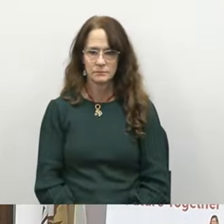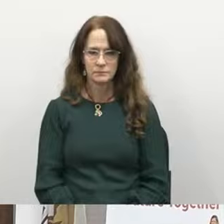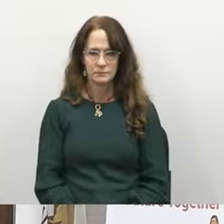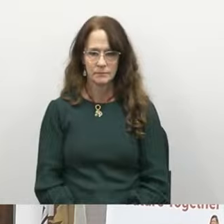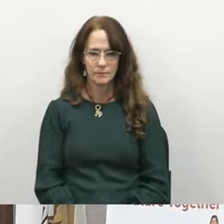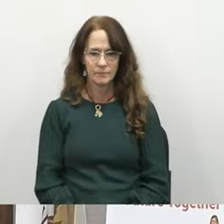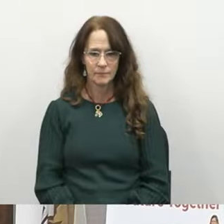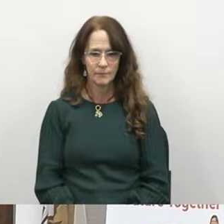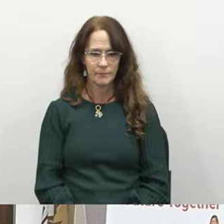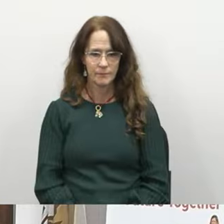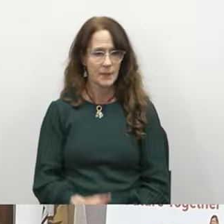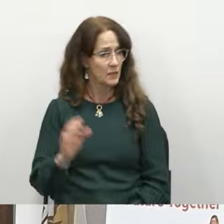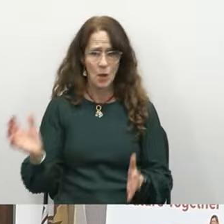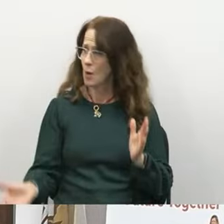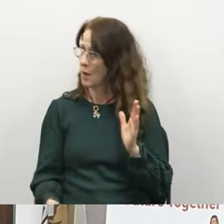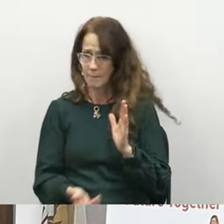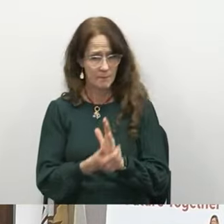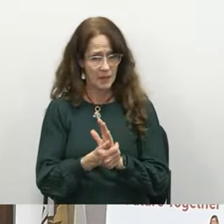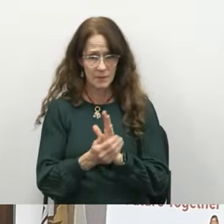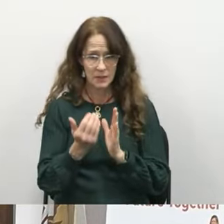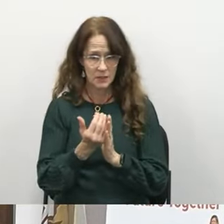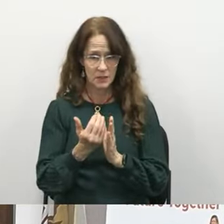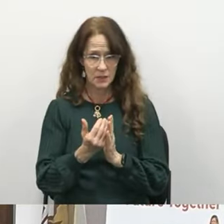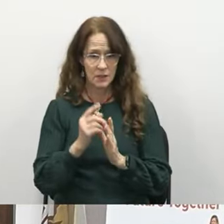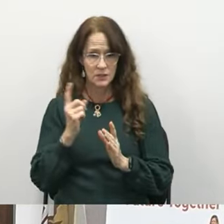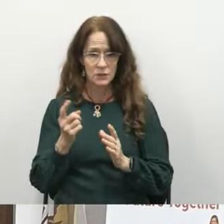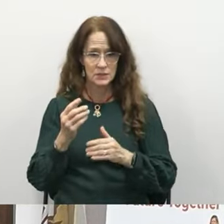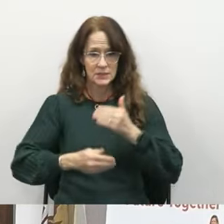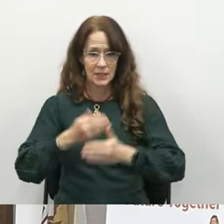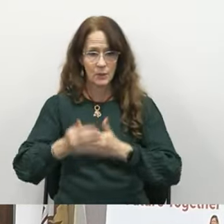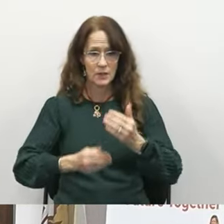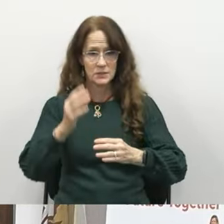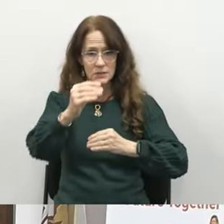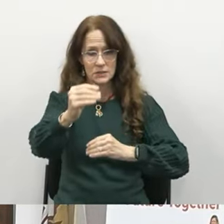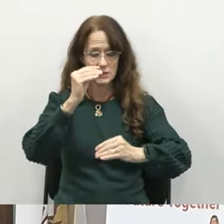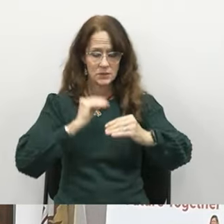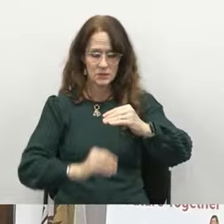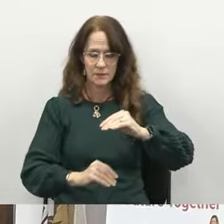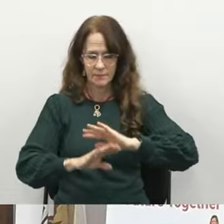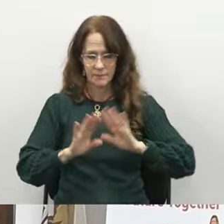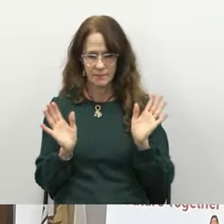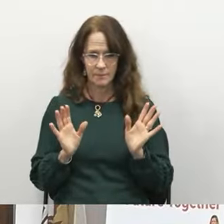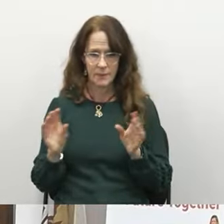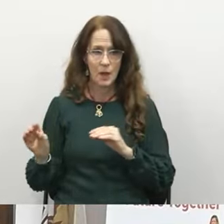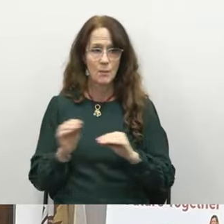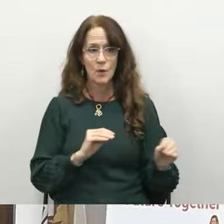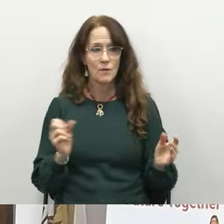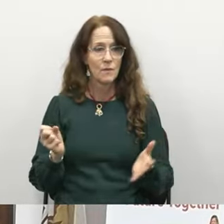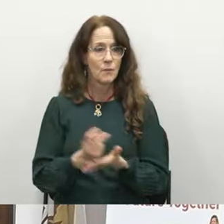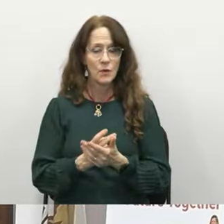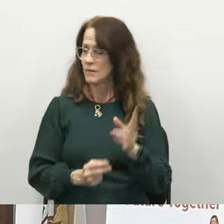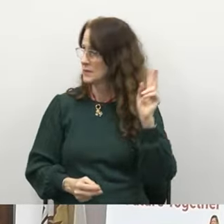So there is no amendment to the agenda, it's just the sequencing of it. Correct. Okay. Move to approve.